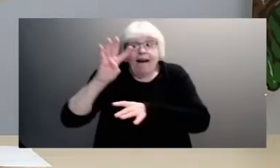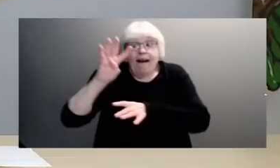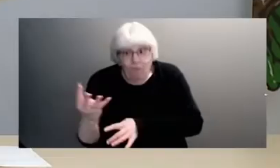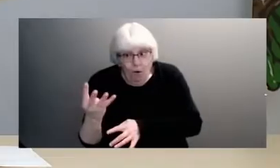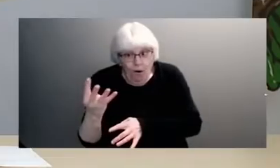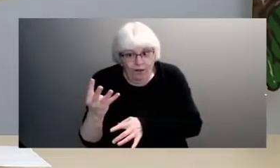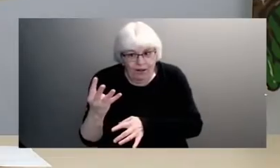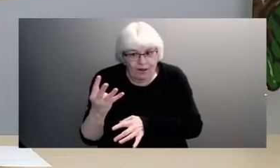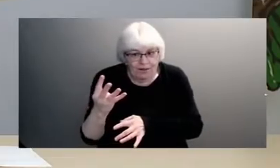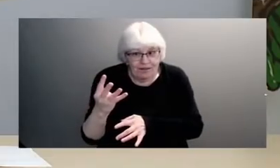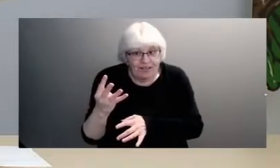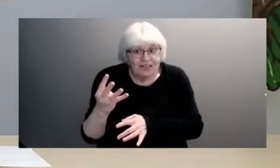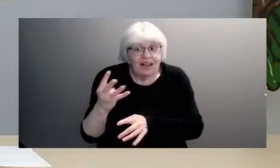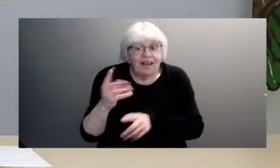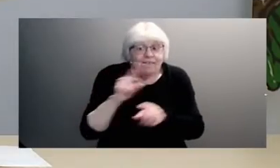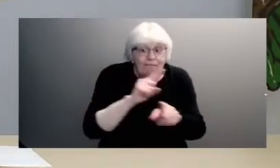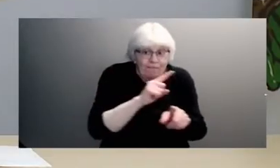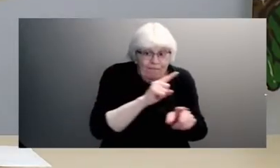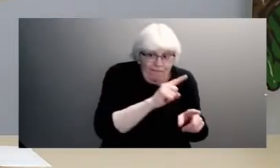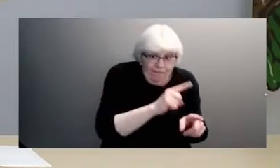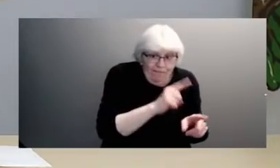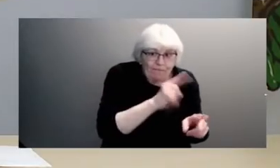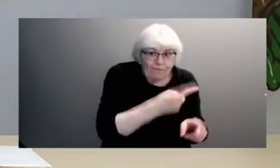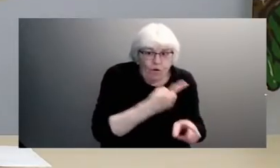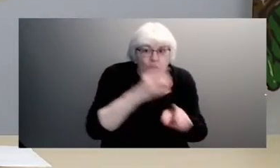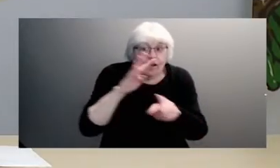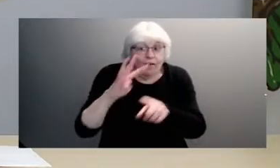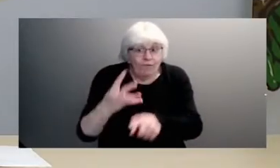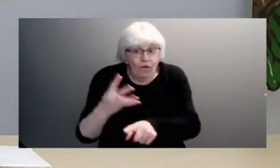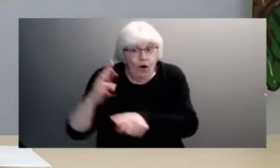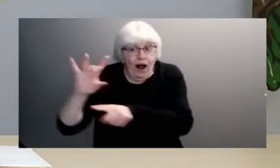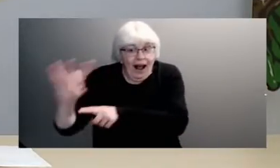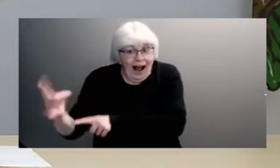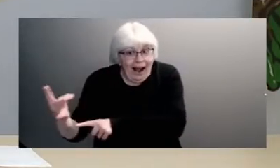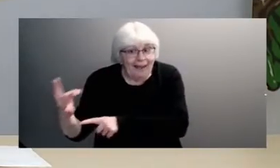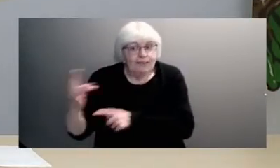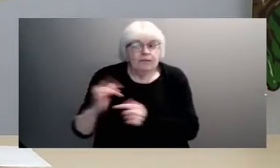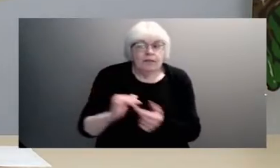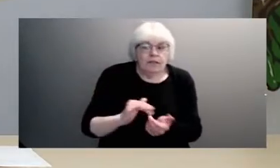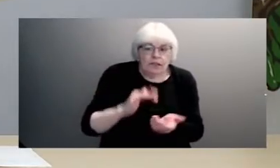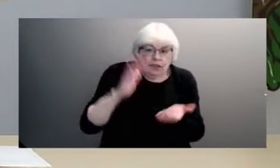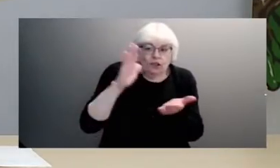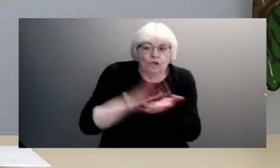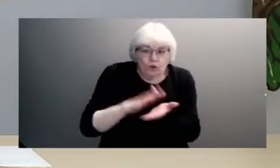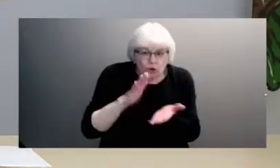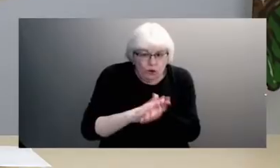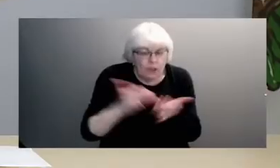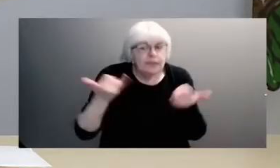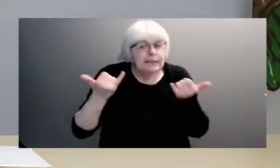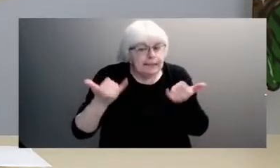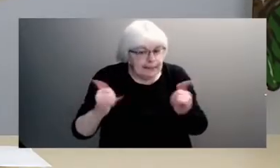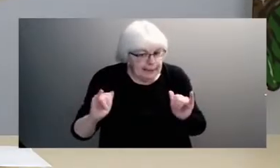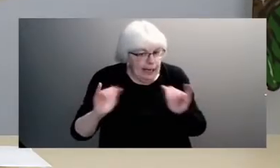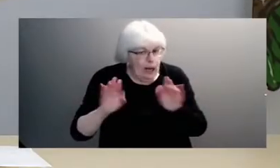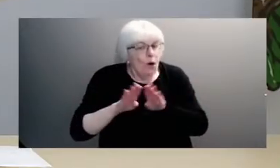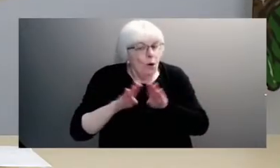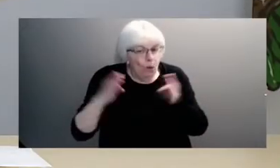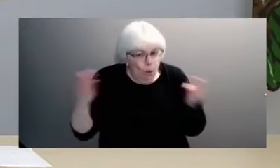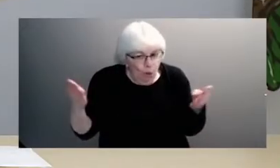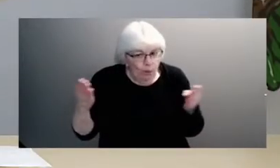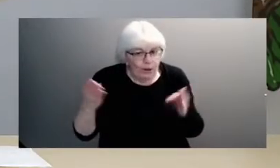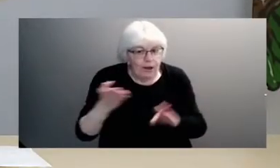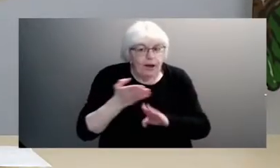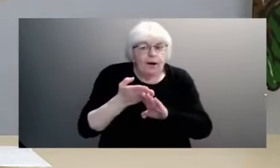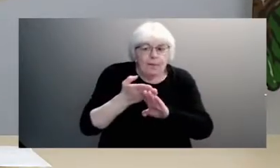Schools will remain open for the next 3 days prior to the Christmas break, adhering to the current measures, including cohorting and